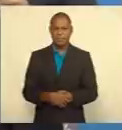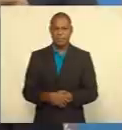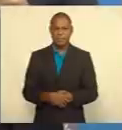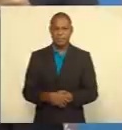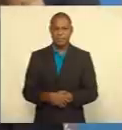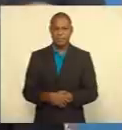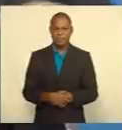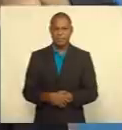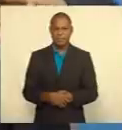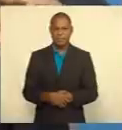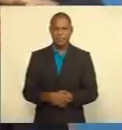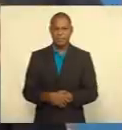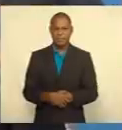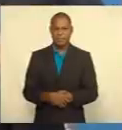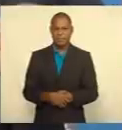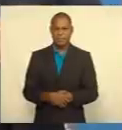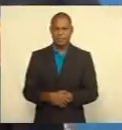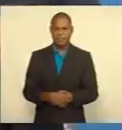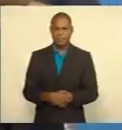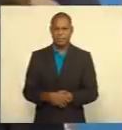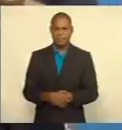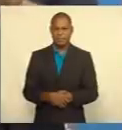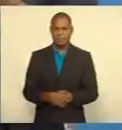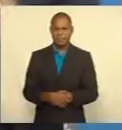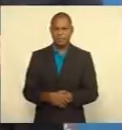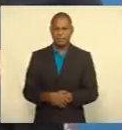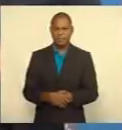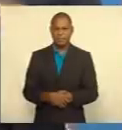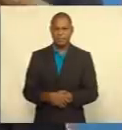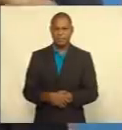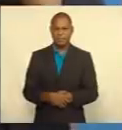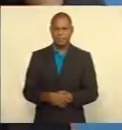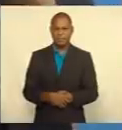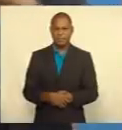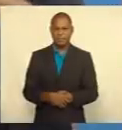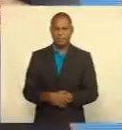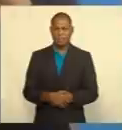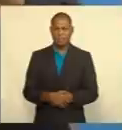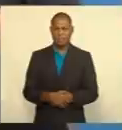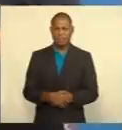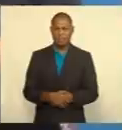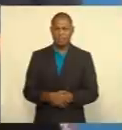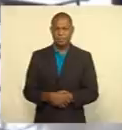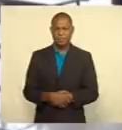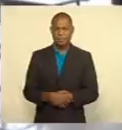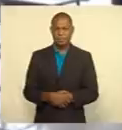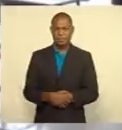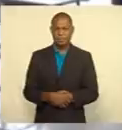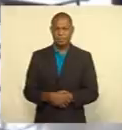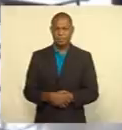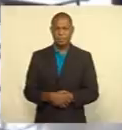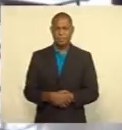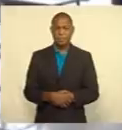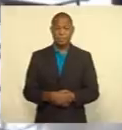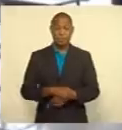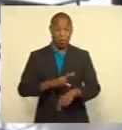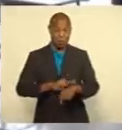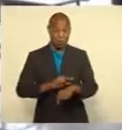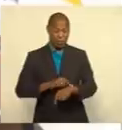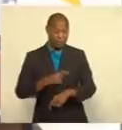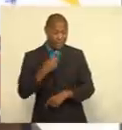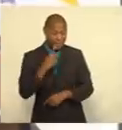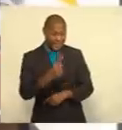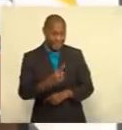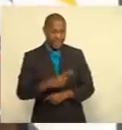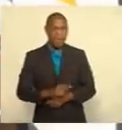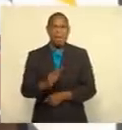hotel staff, who together with the rest of her family, have been in quarantine since Sunday morning. Dr. Fong also stresses that the